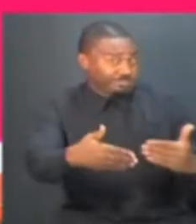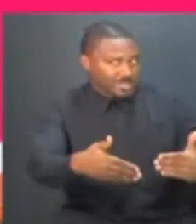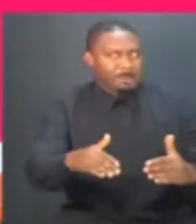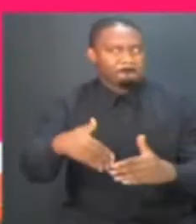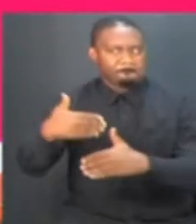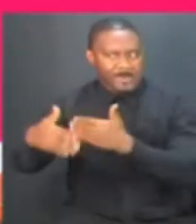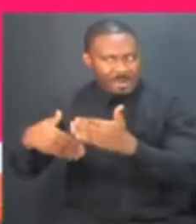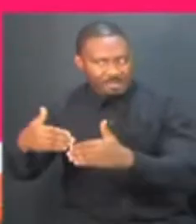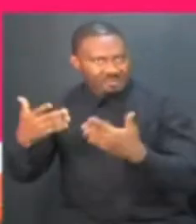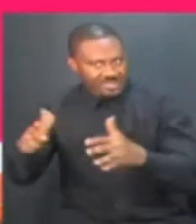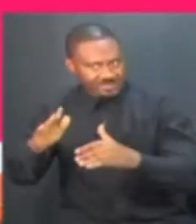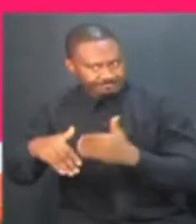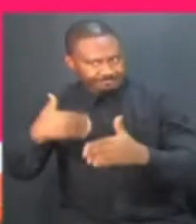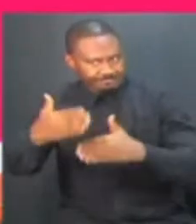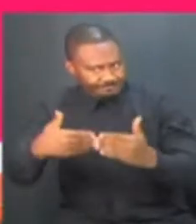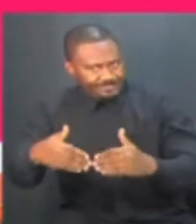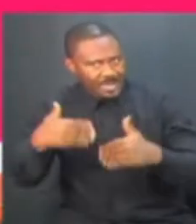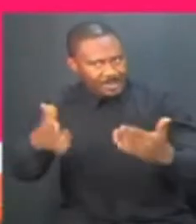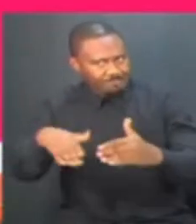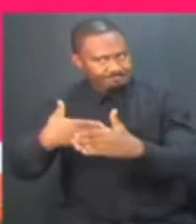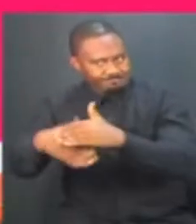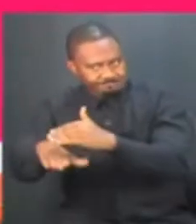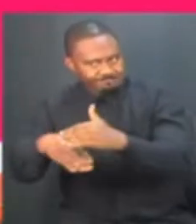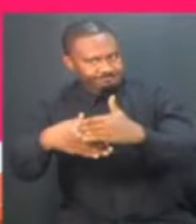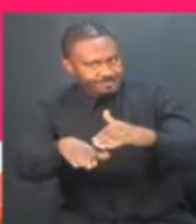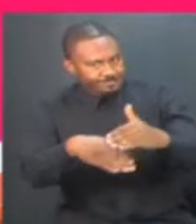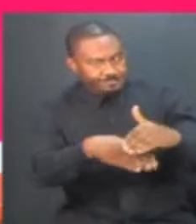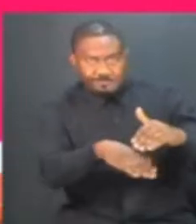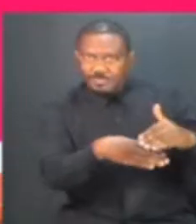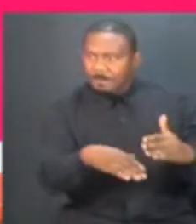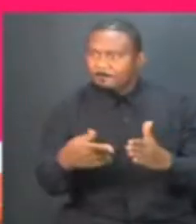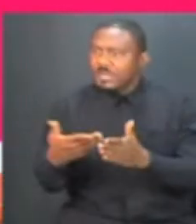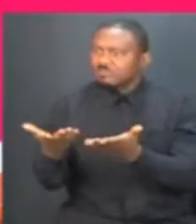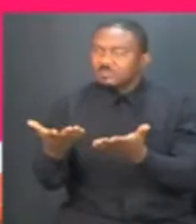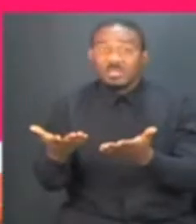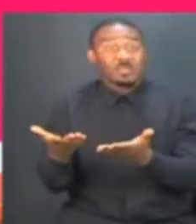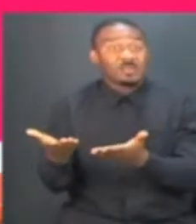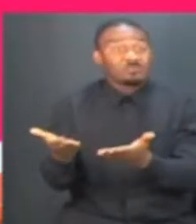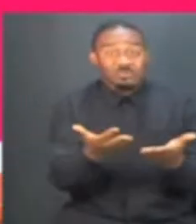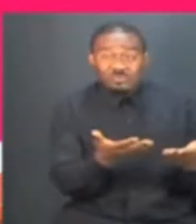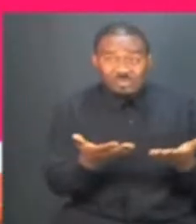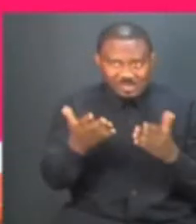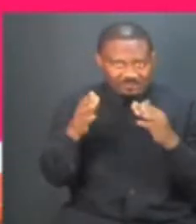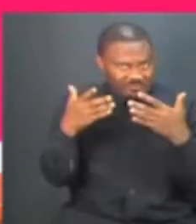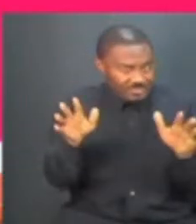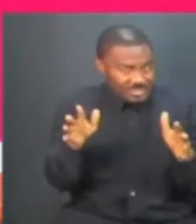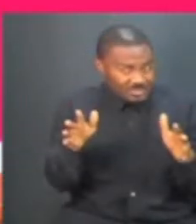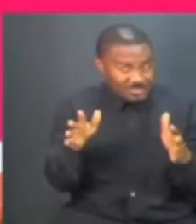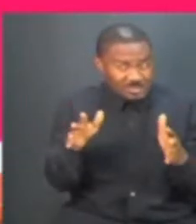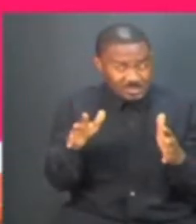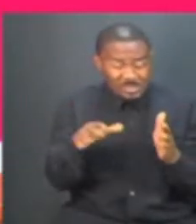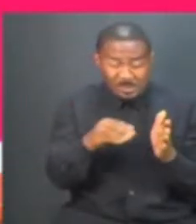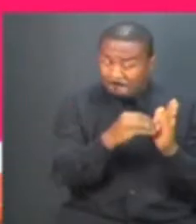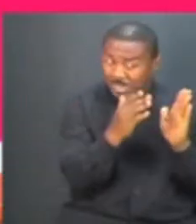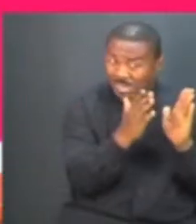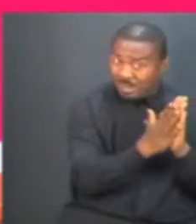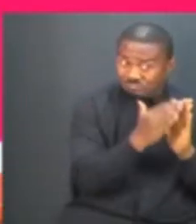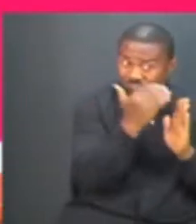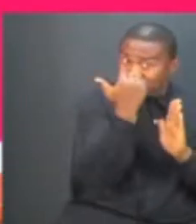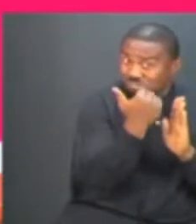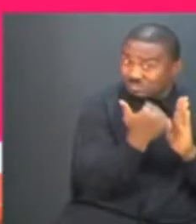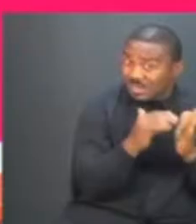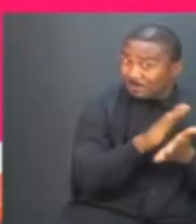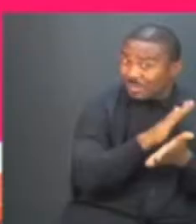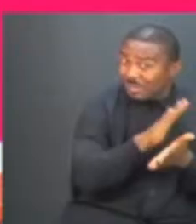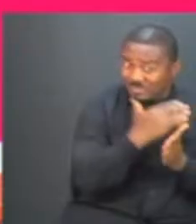means that it goes through the requirements and captured on the order paper.